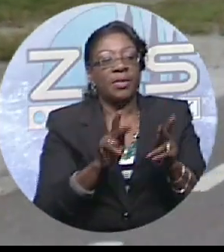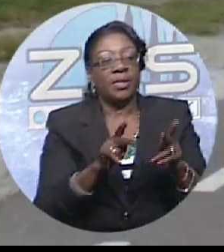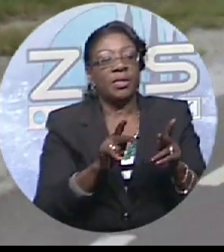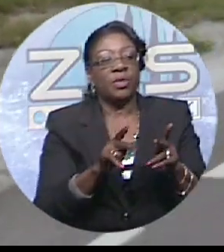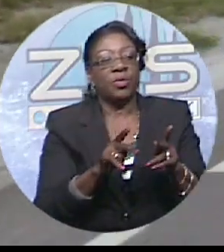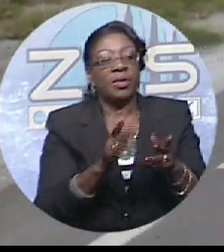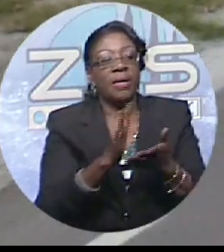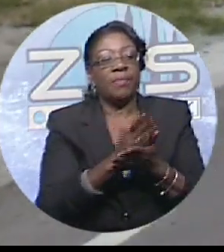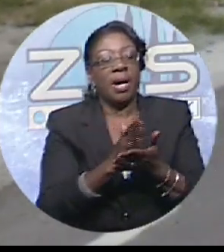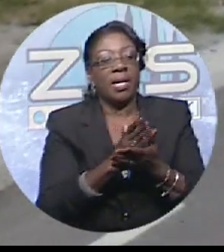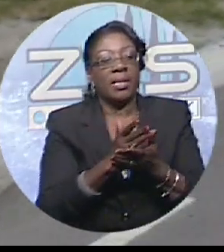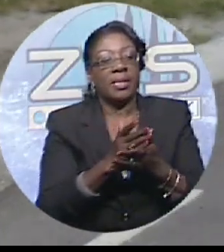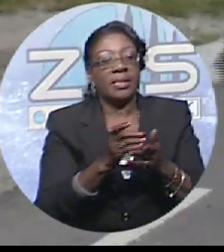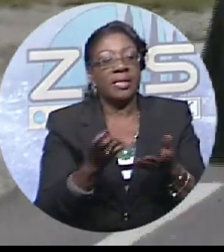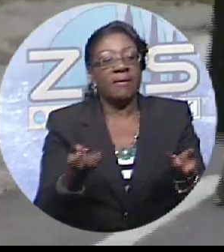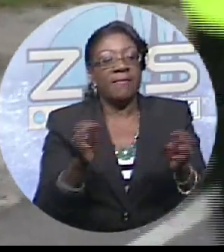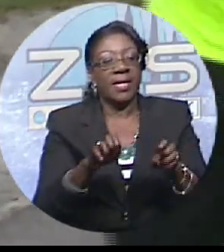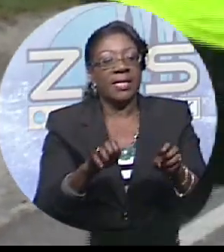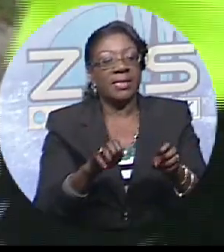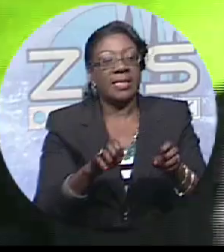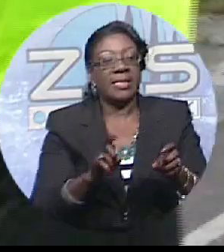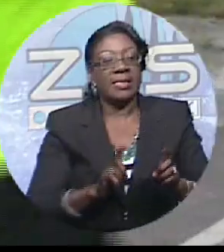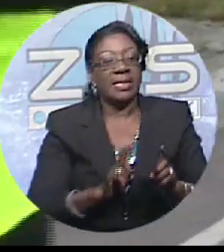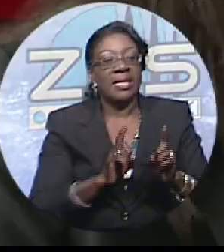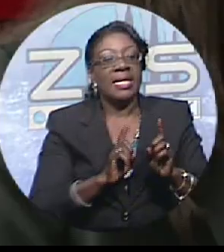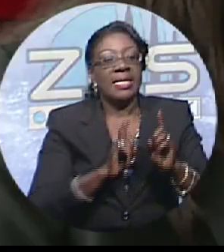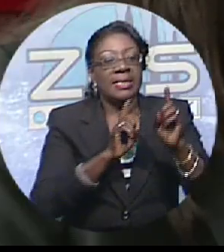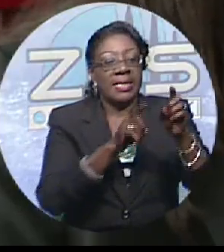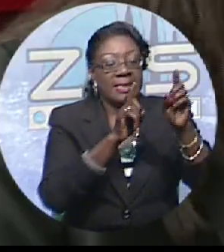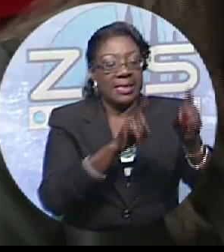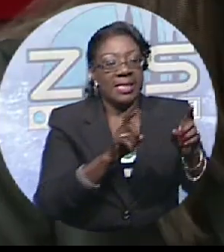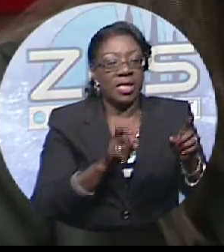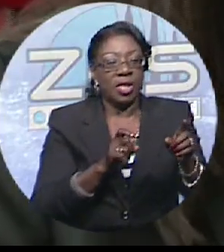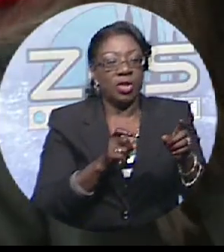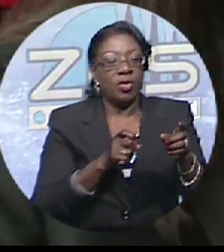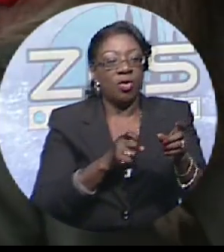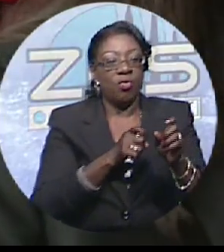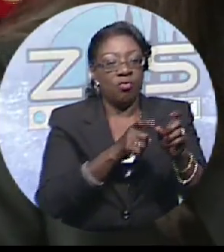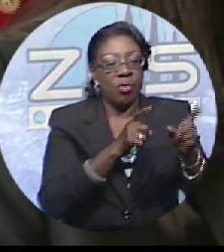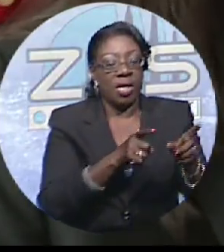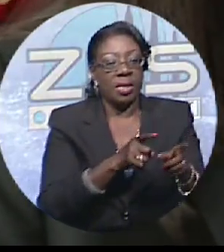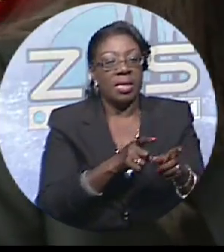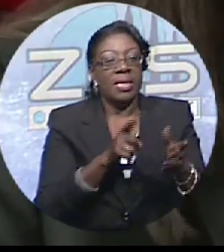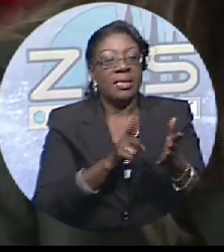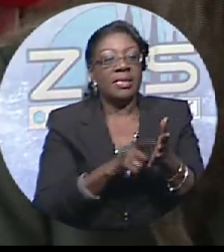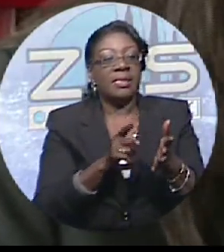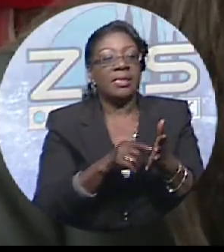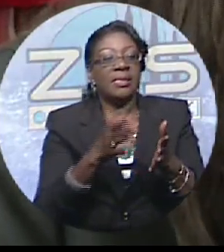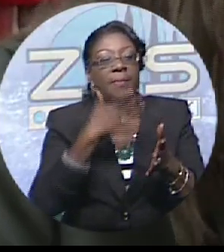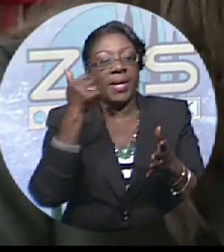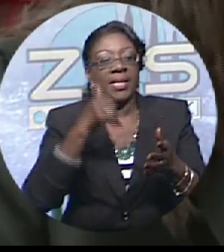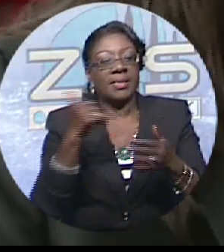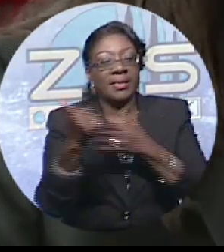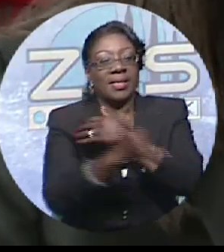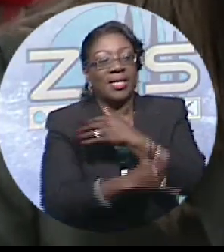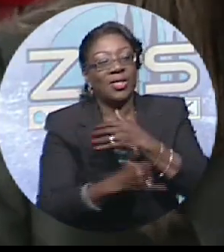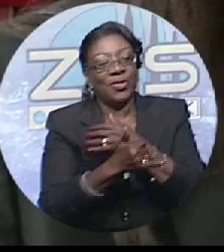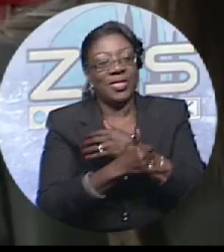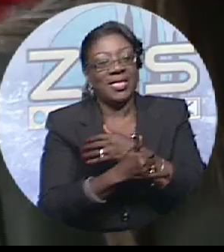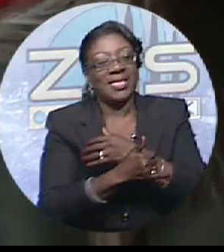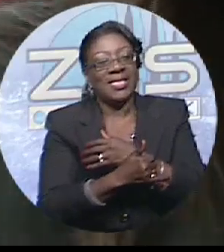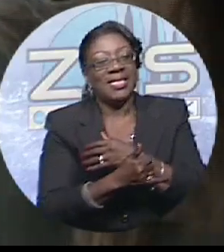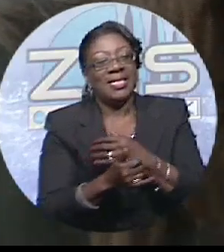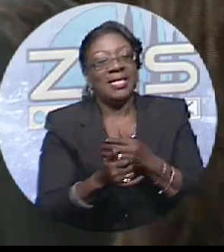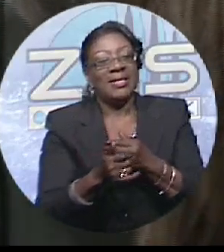participate in this event because it is a destination run. You couldn't pick a more, I'm biased, this is the best country. Some people say the best